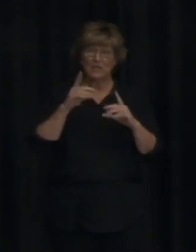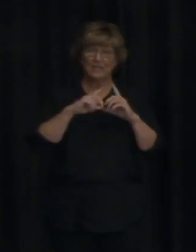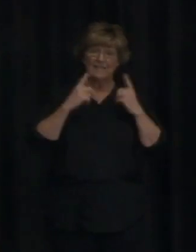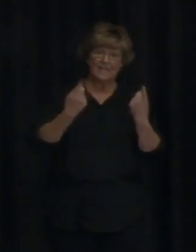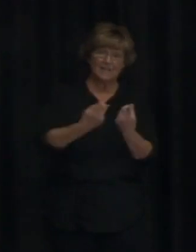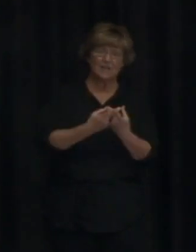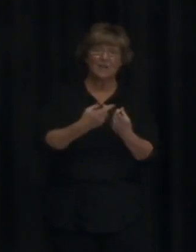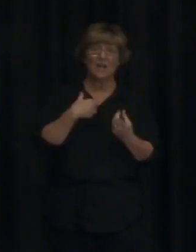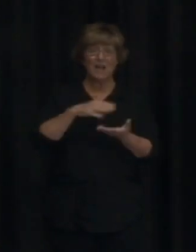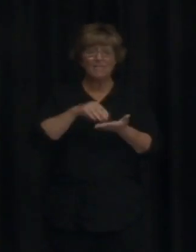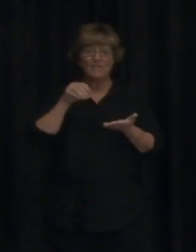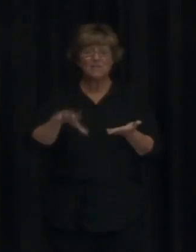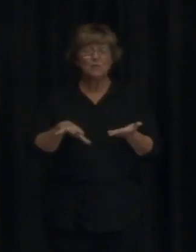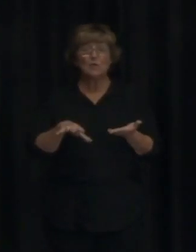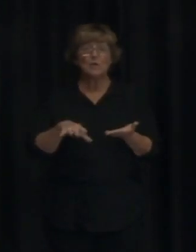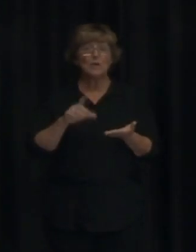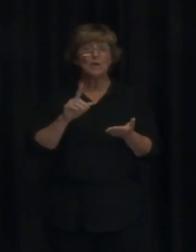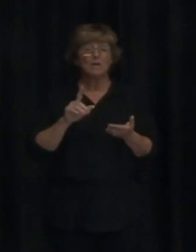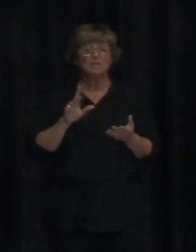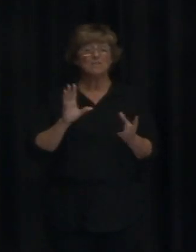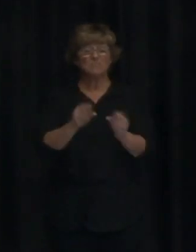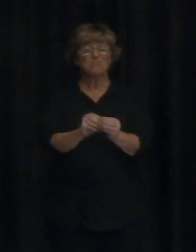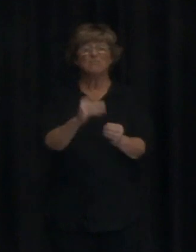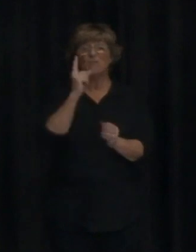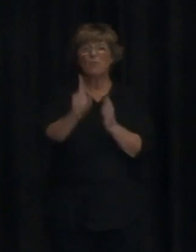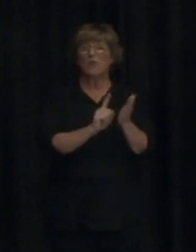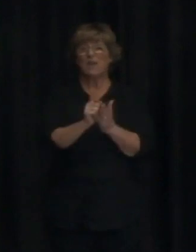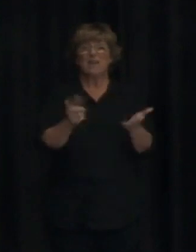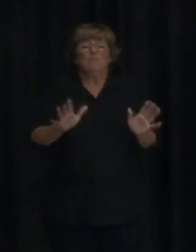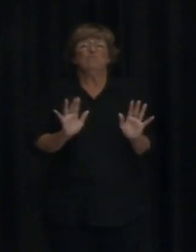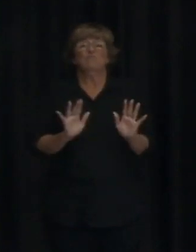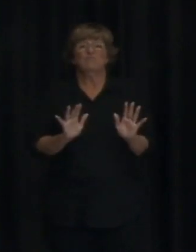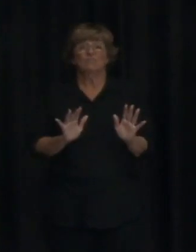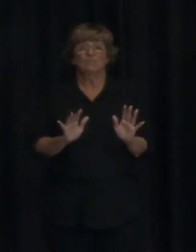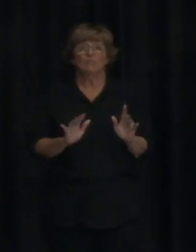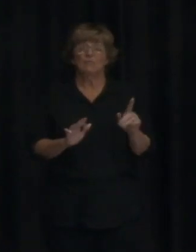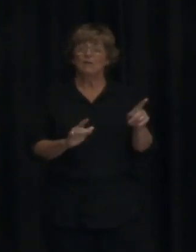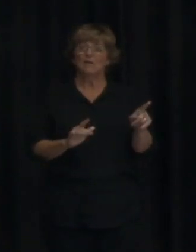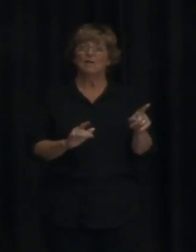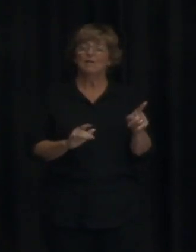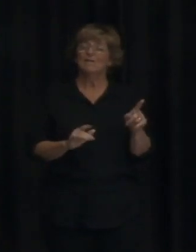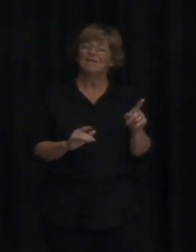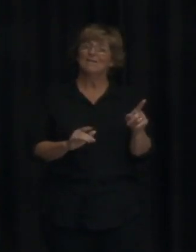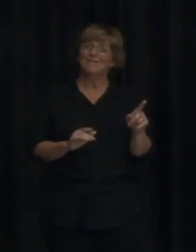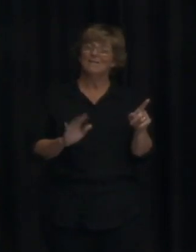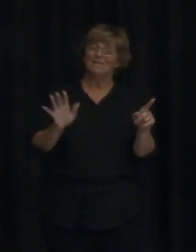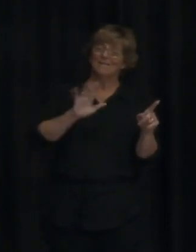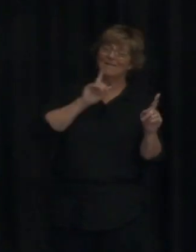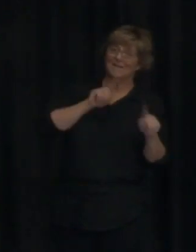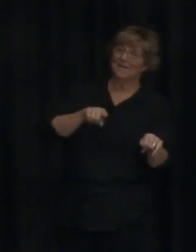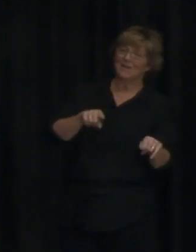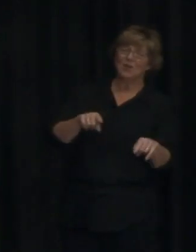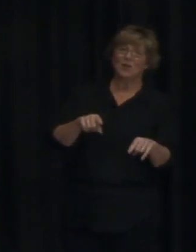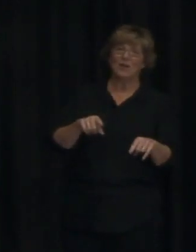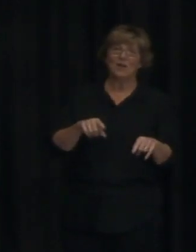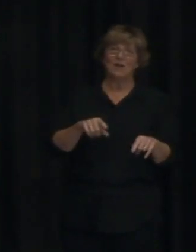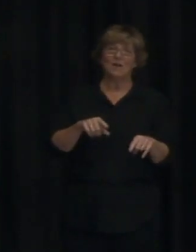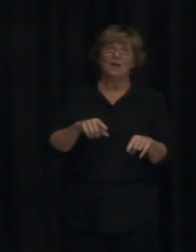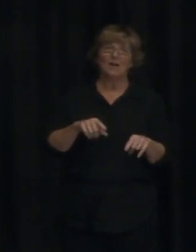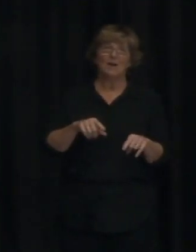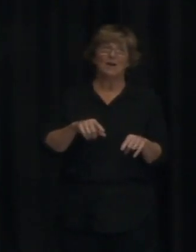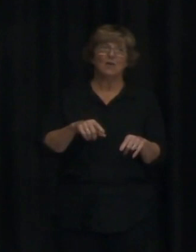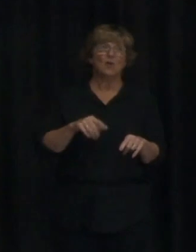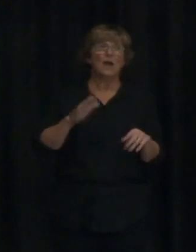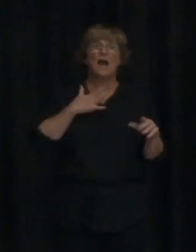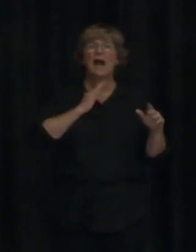know, just have students meet, you know, just for an hour a day or so and count that? I'm not. I'm not for one reason.